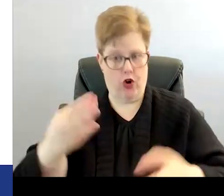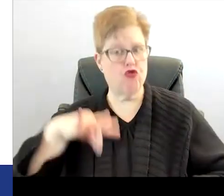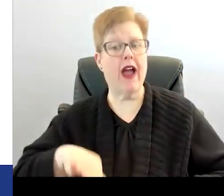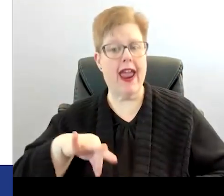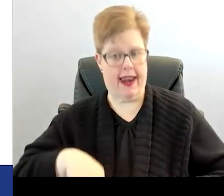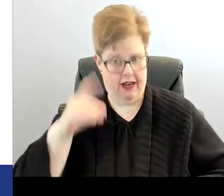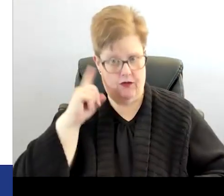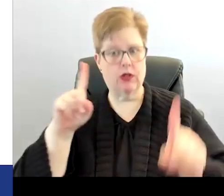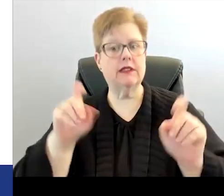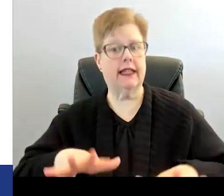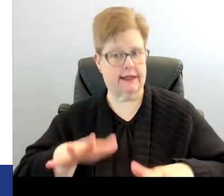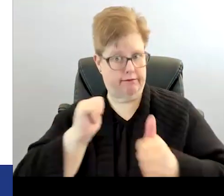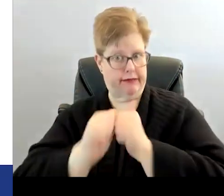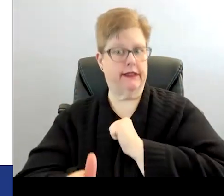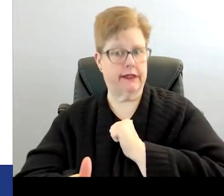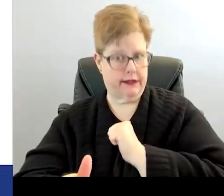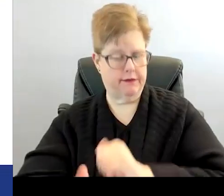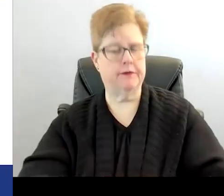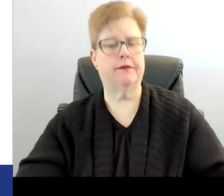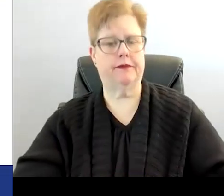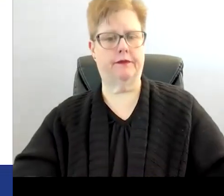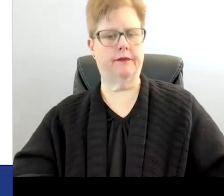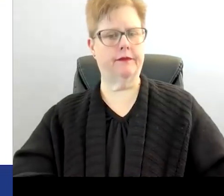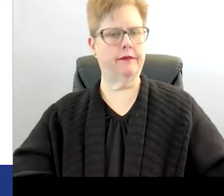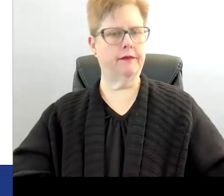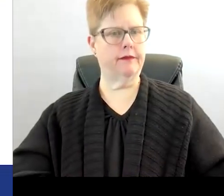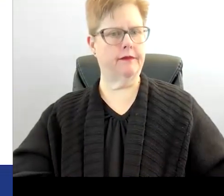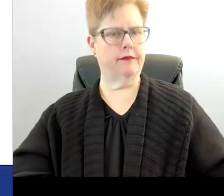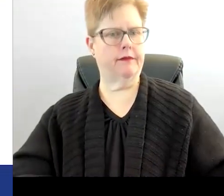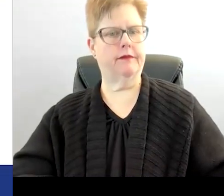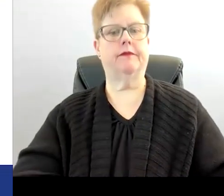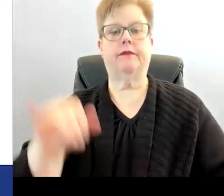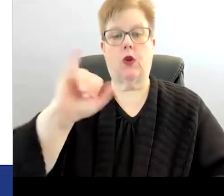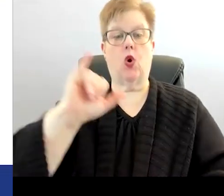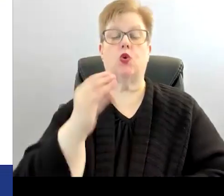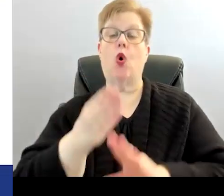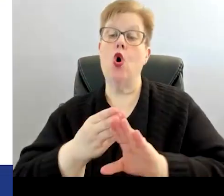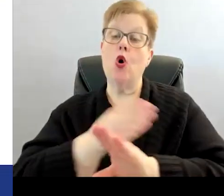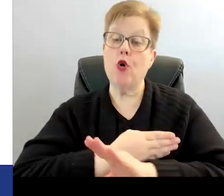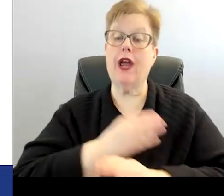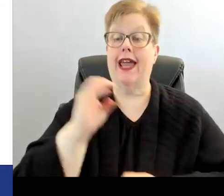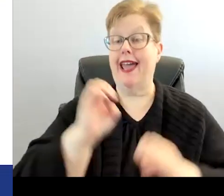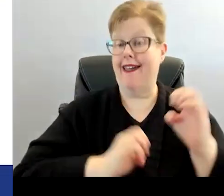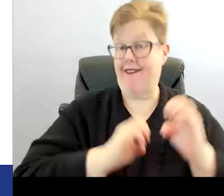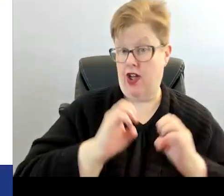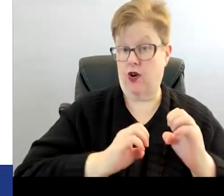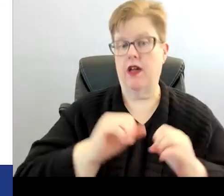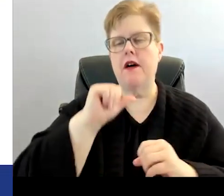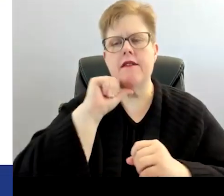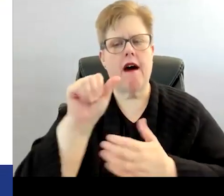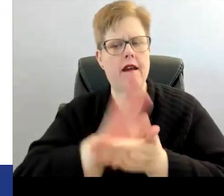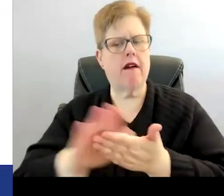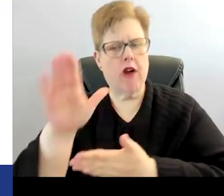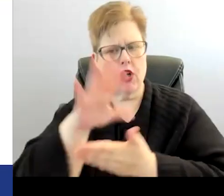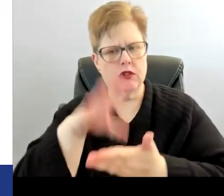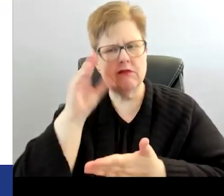for examinations. We also have pre-evaluated non-collegiate learning opportunities. These are